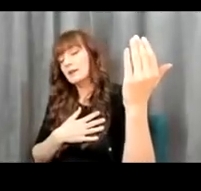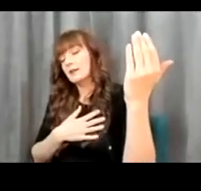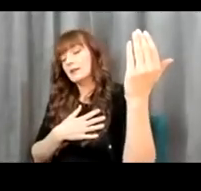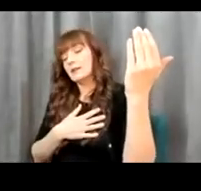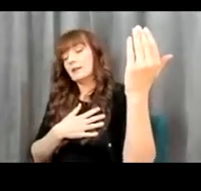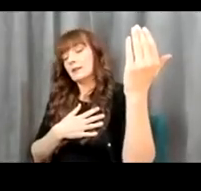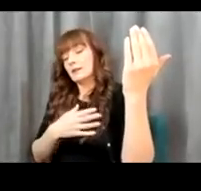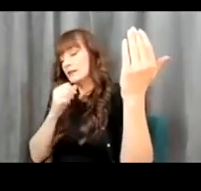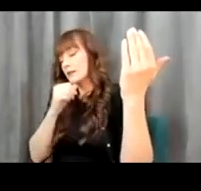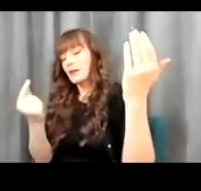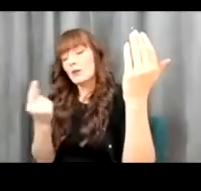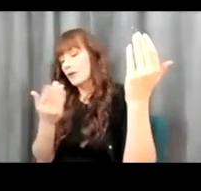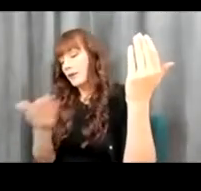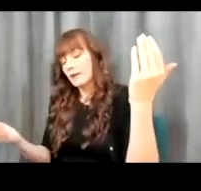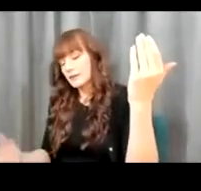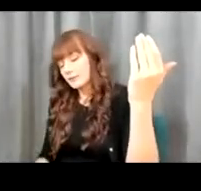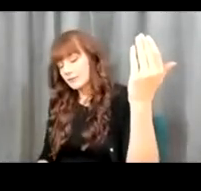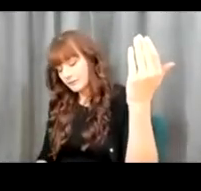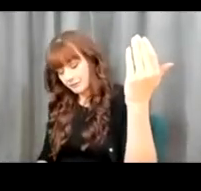It's not the only thing.